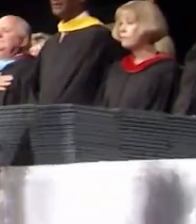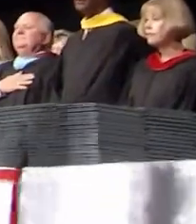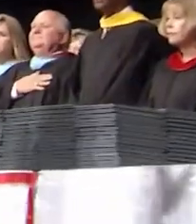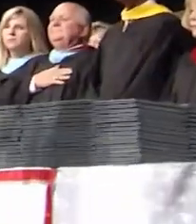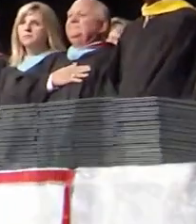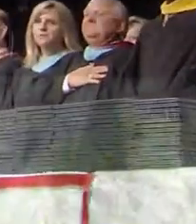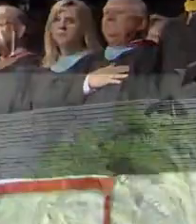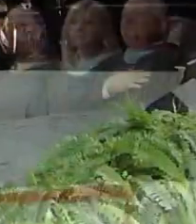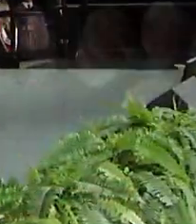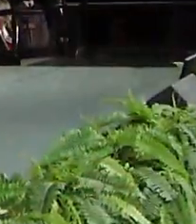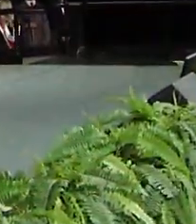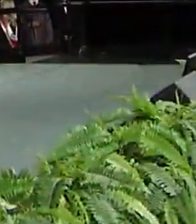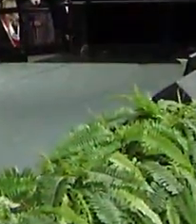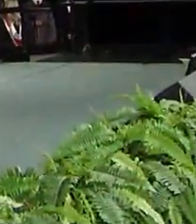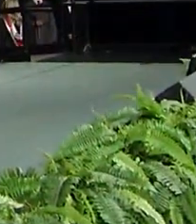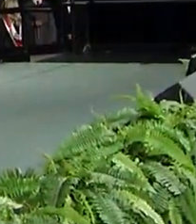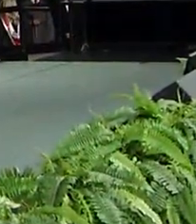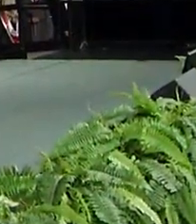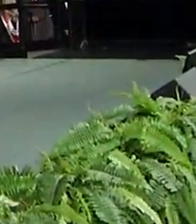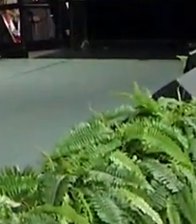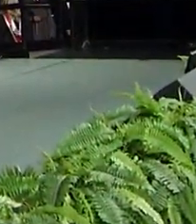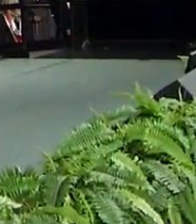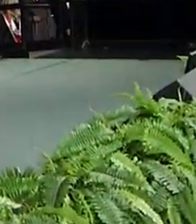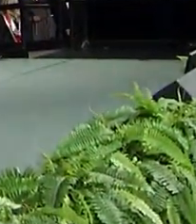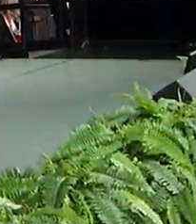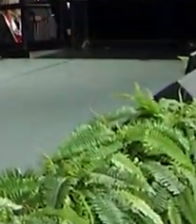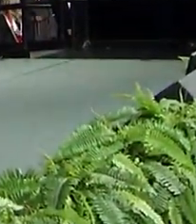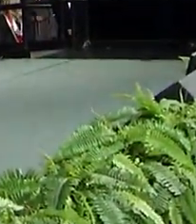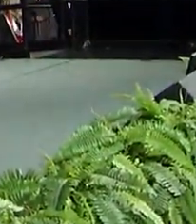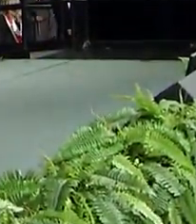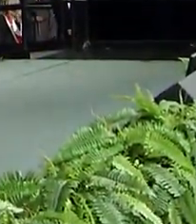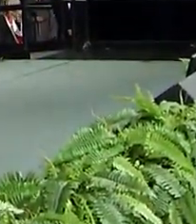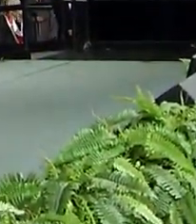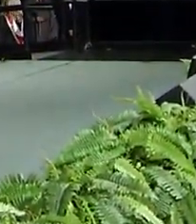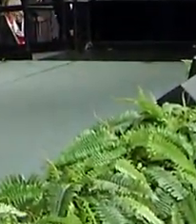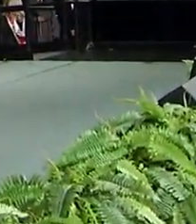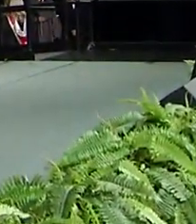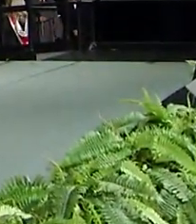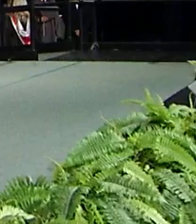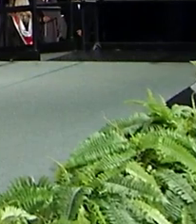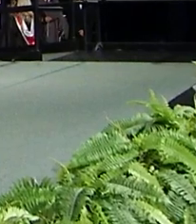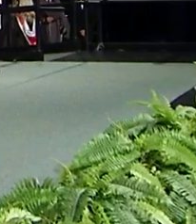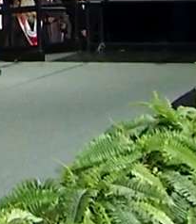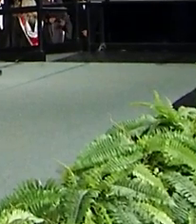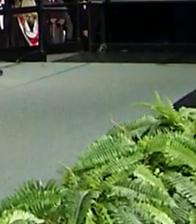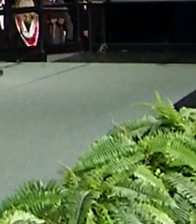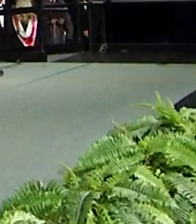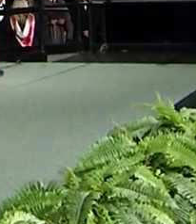Autograph, oh,